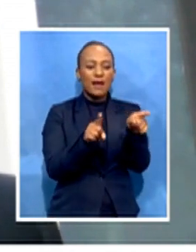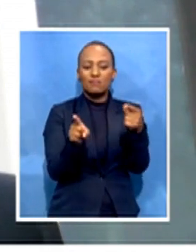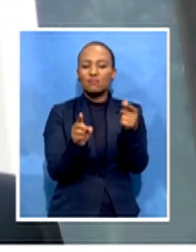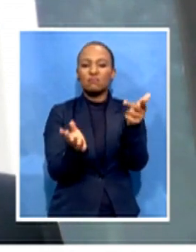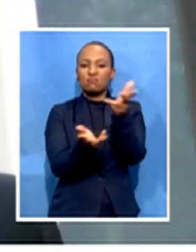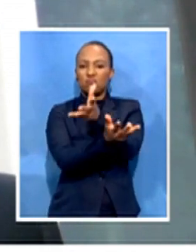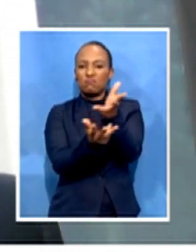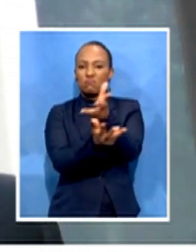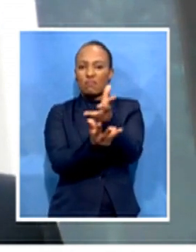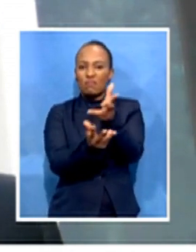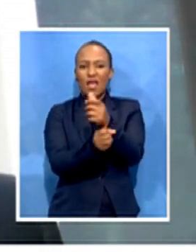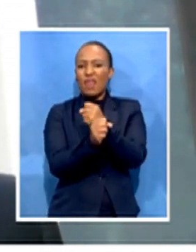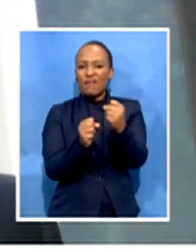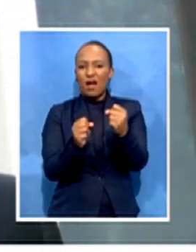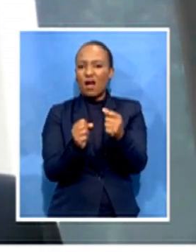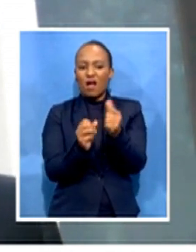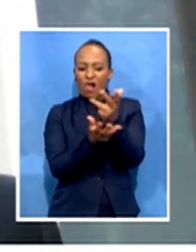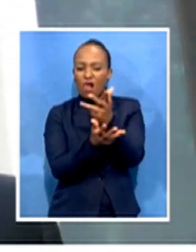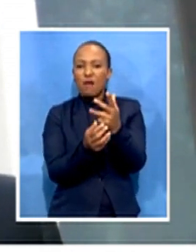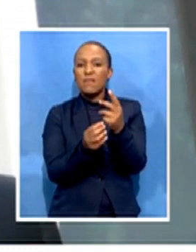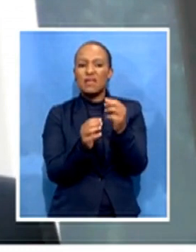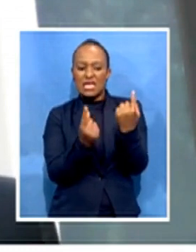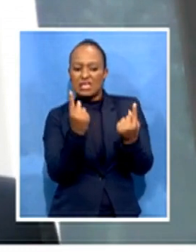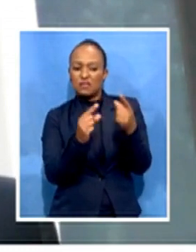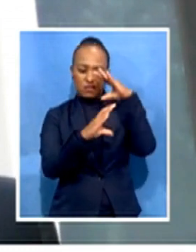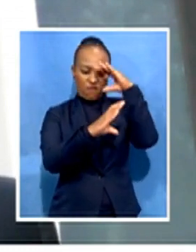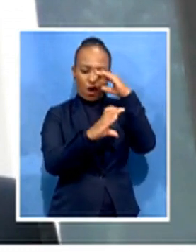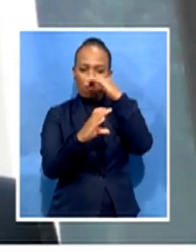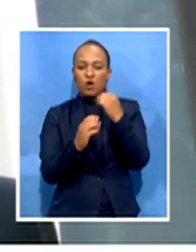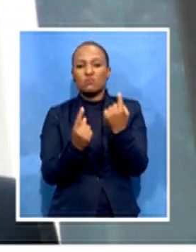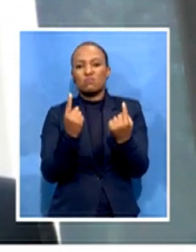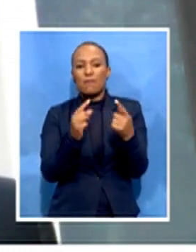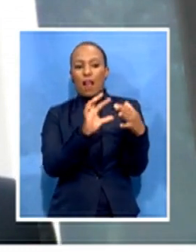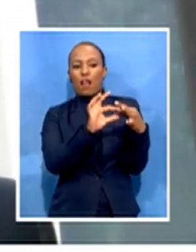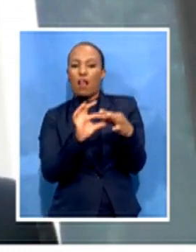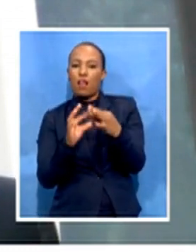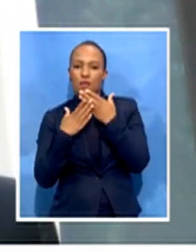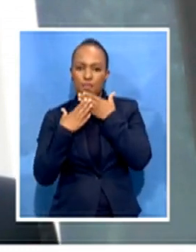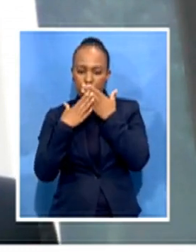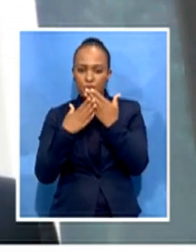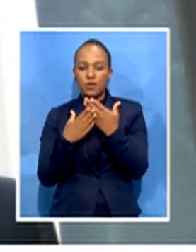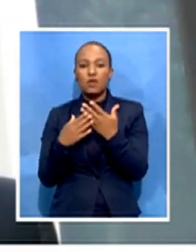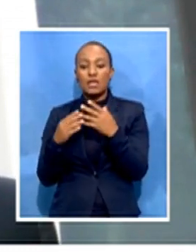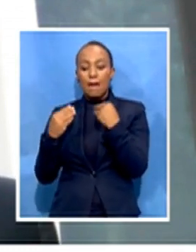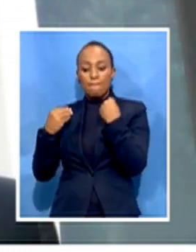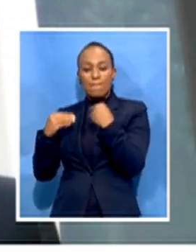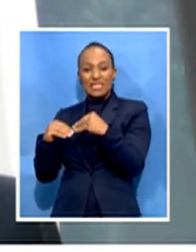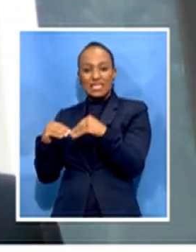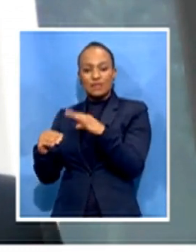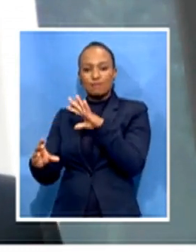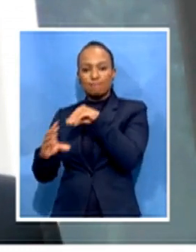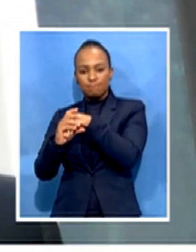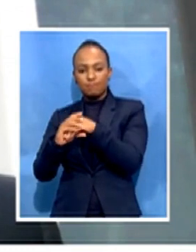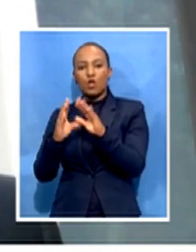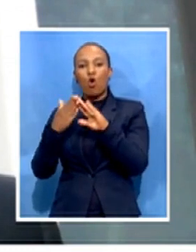table. Secondly, there's a lack of involvement of business and communities to address this. So